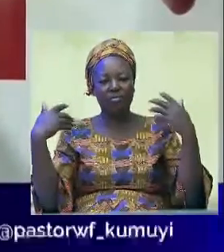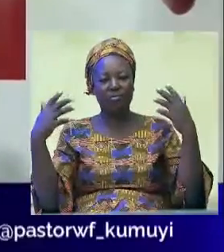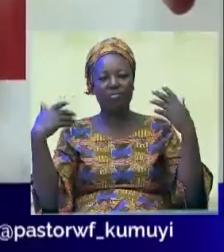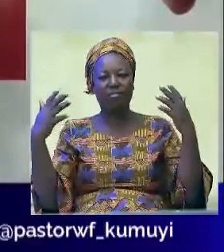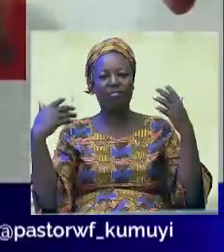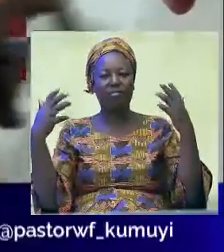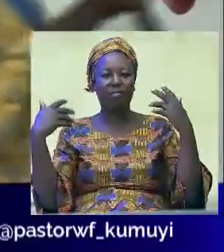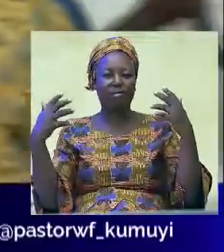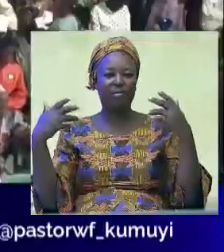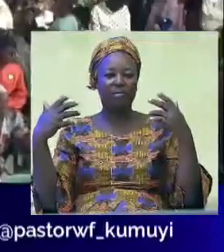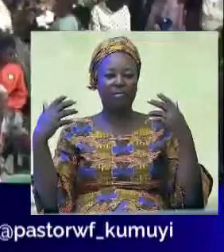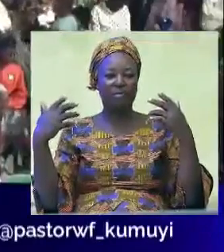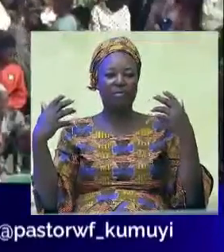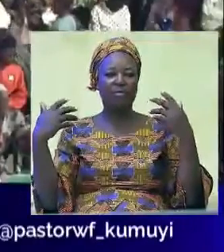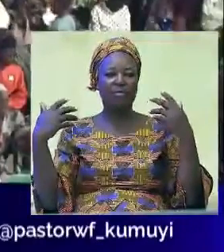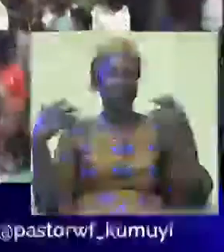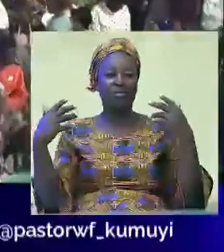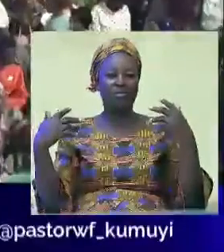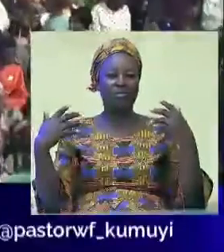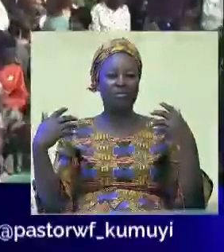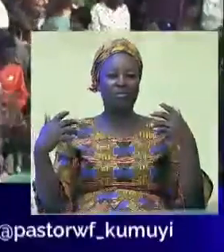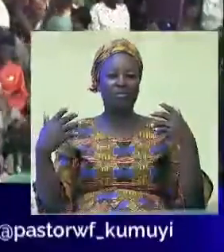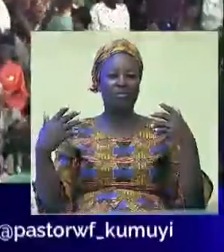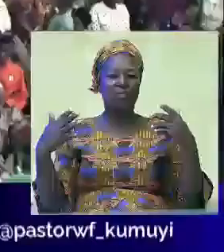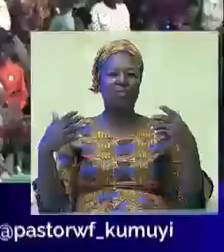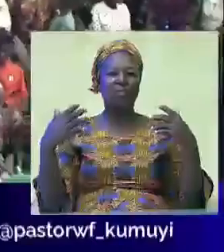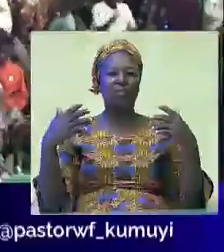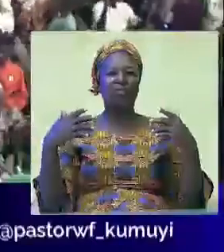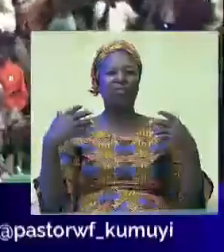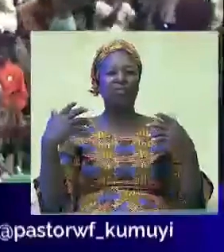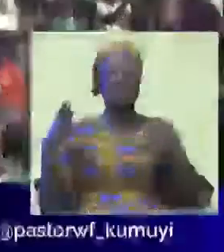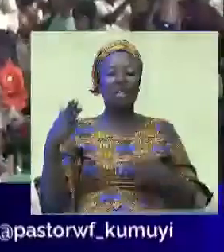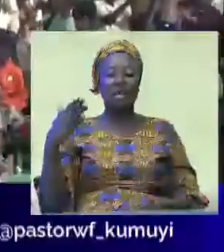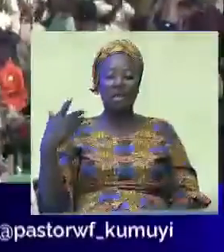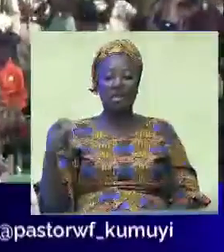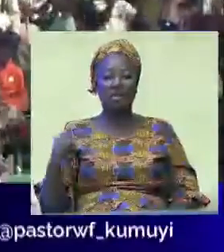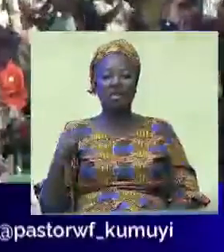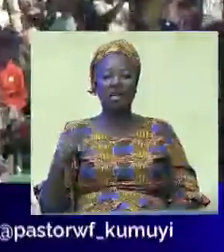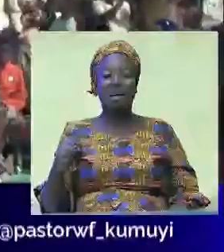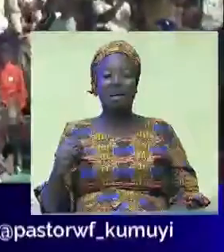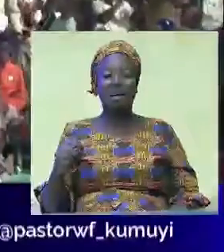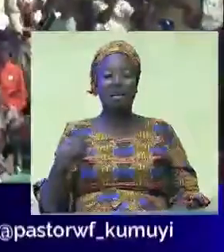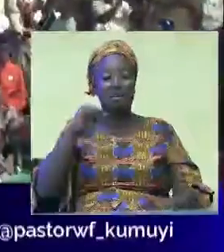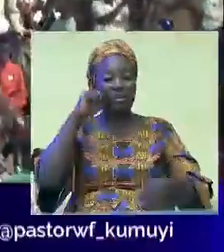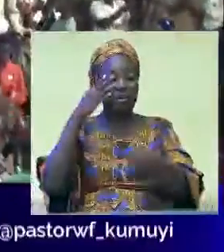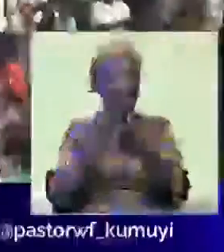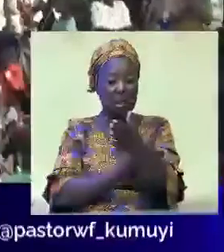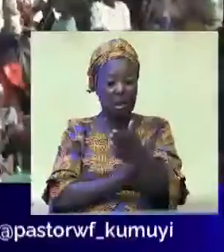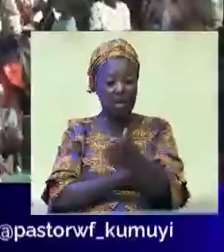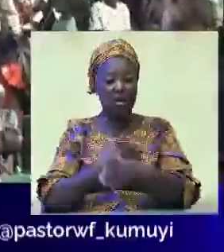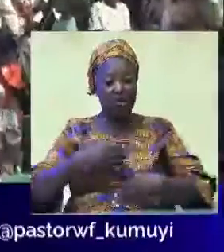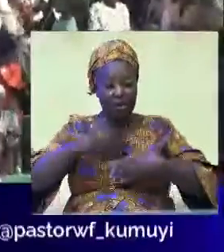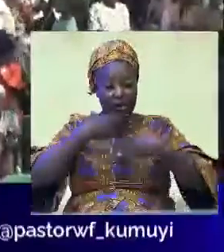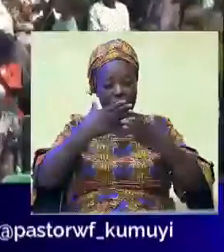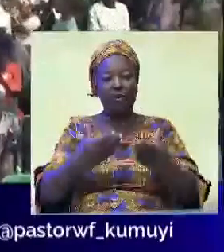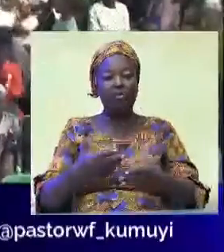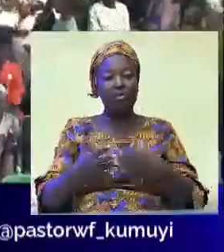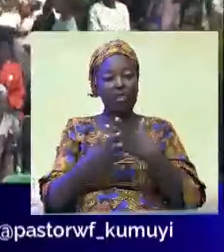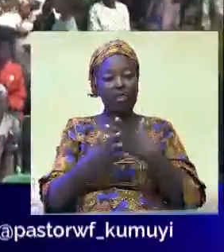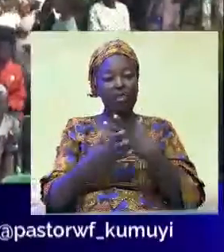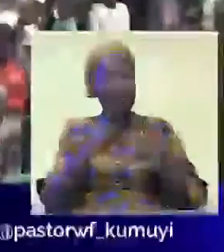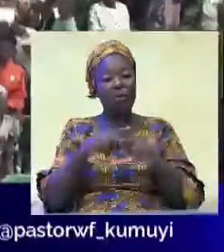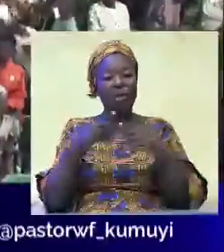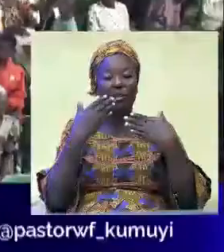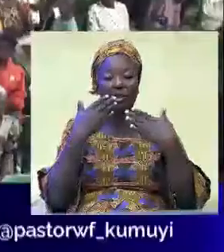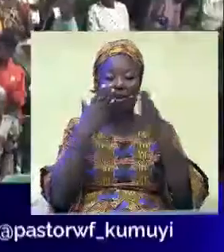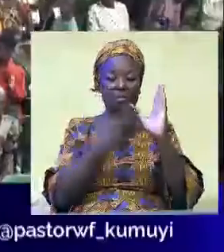your hand together for Jesus. Did you not hear that testimony? The child had been suffering ulcer,